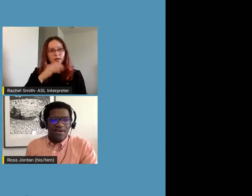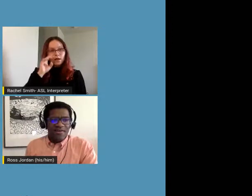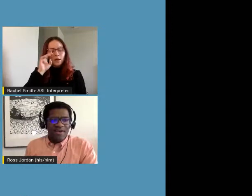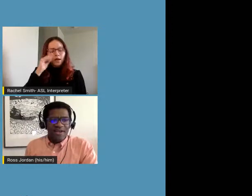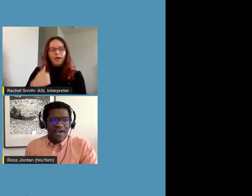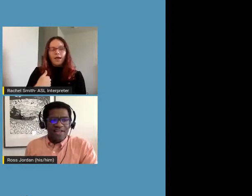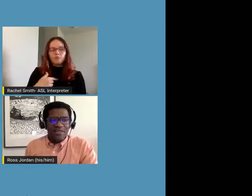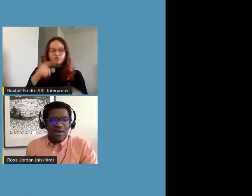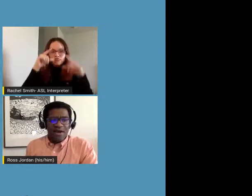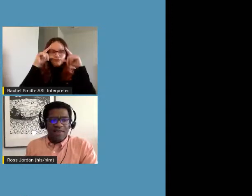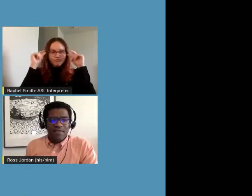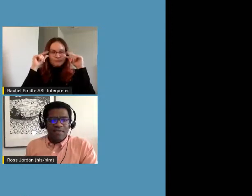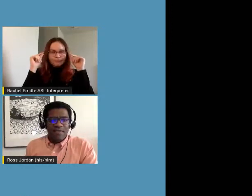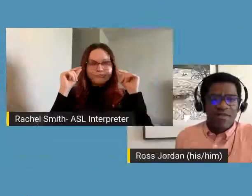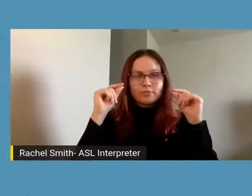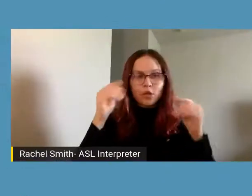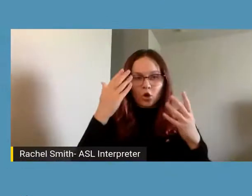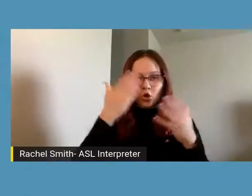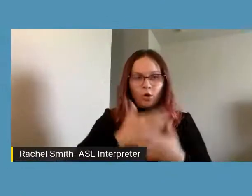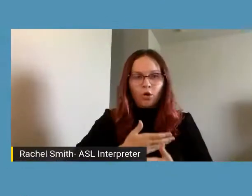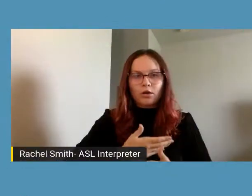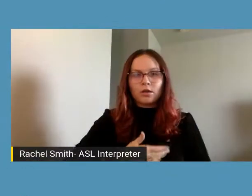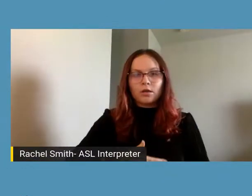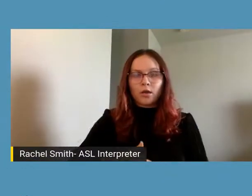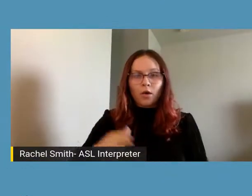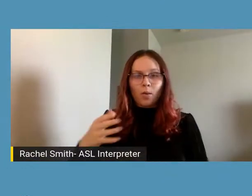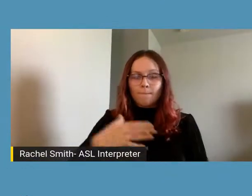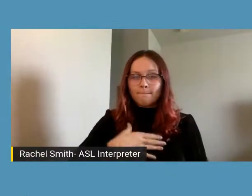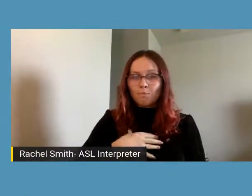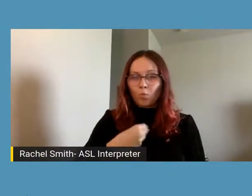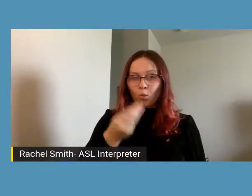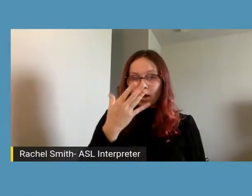with a etching behind me. Let